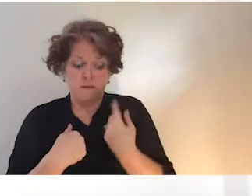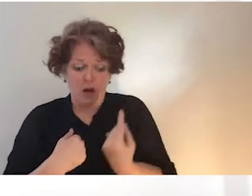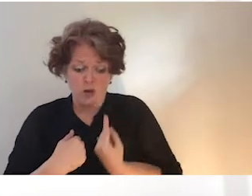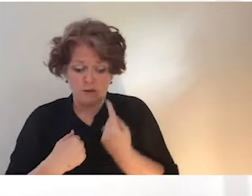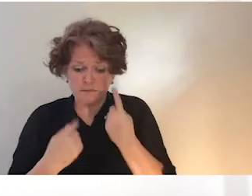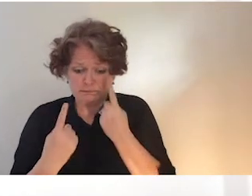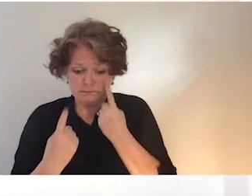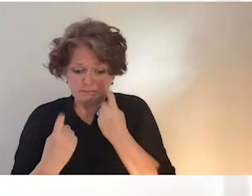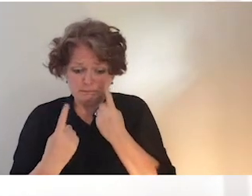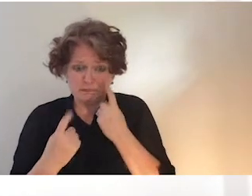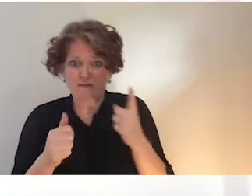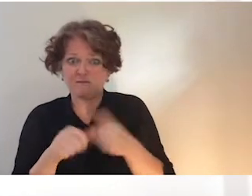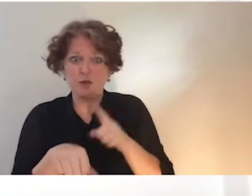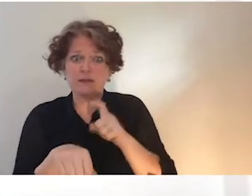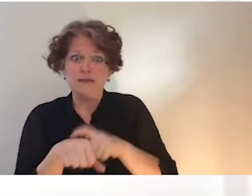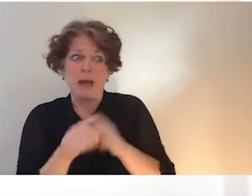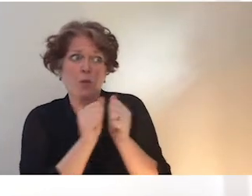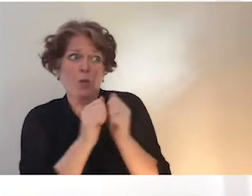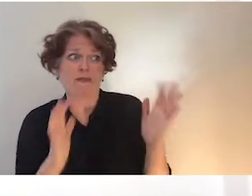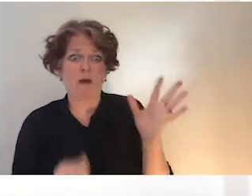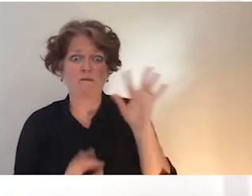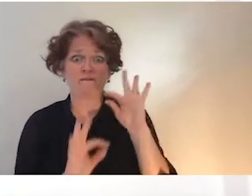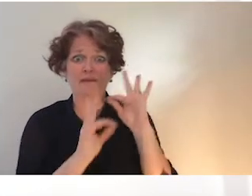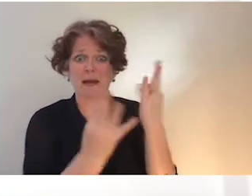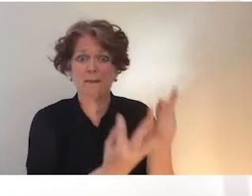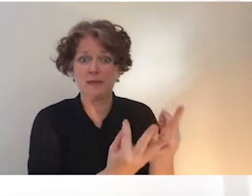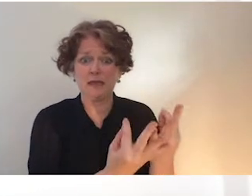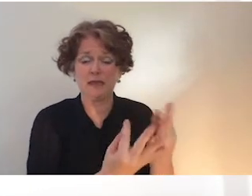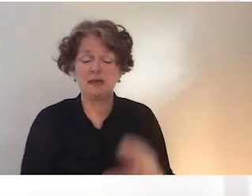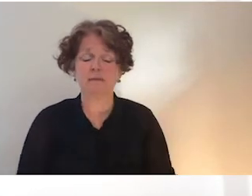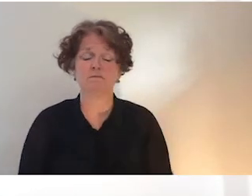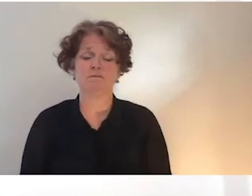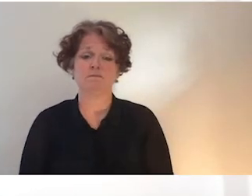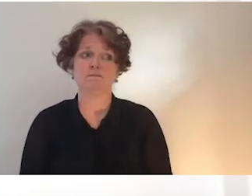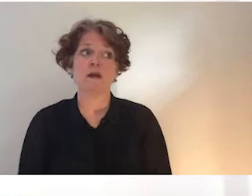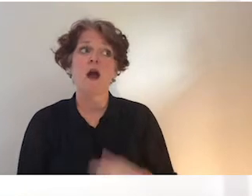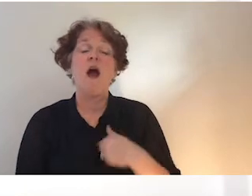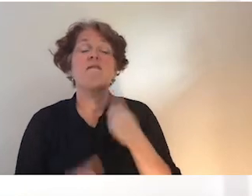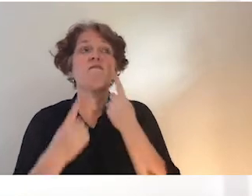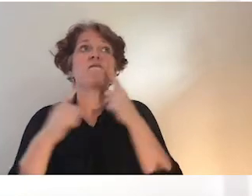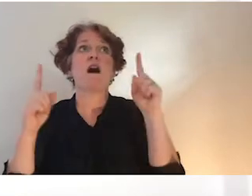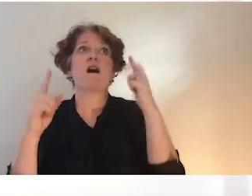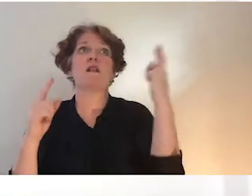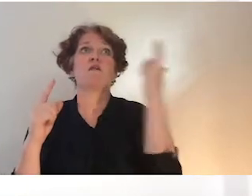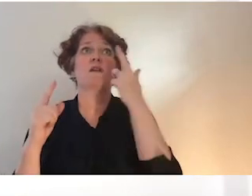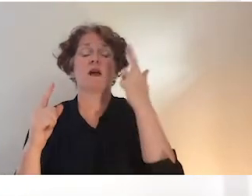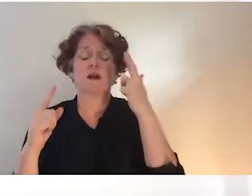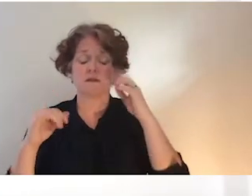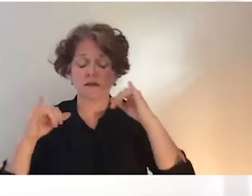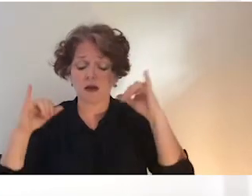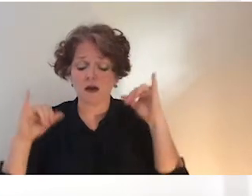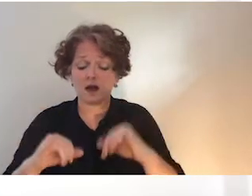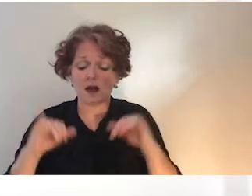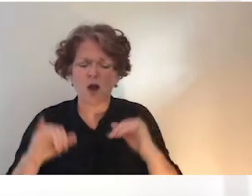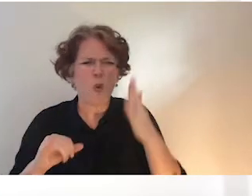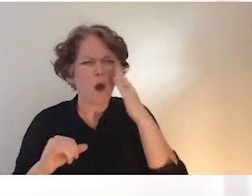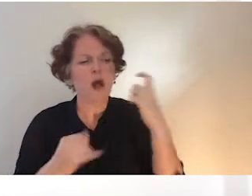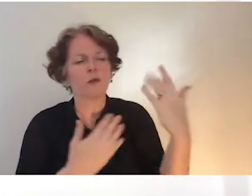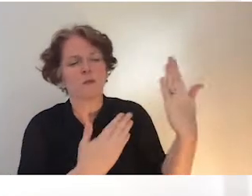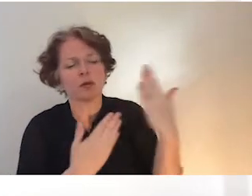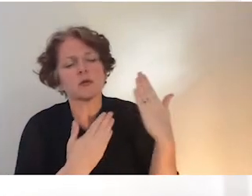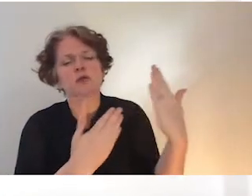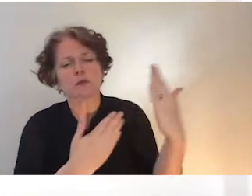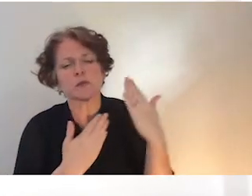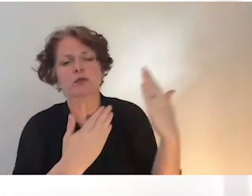was crying because it was the very first time that I would be separated from my family. I finally realized why